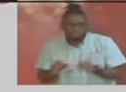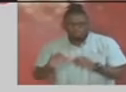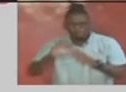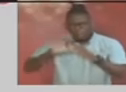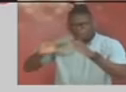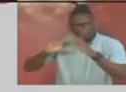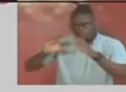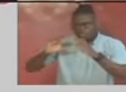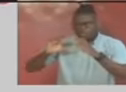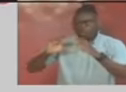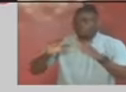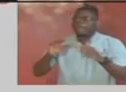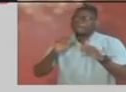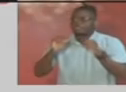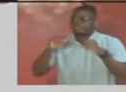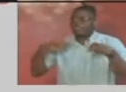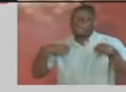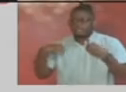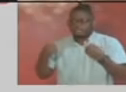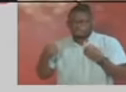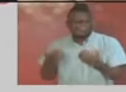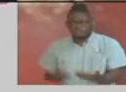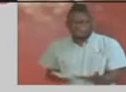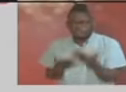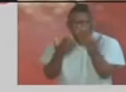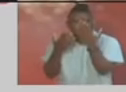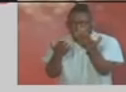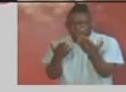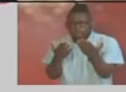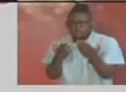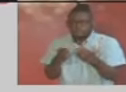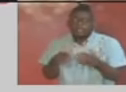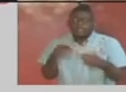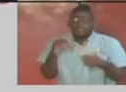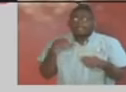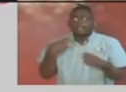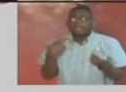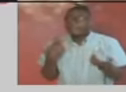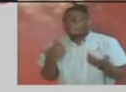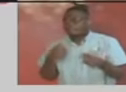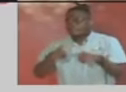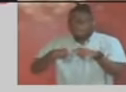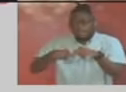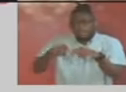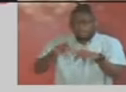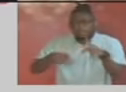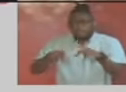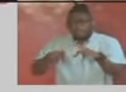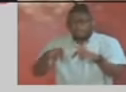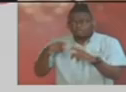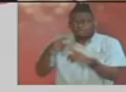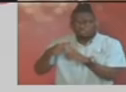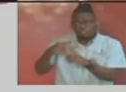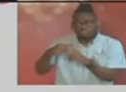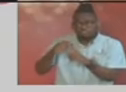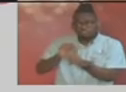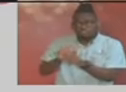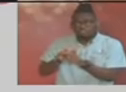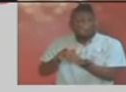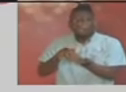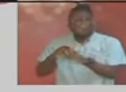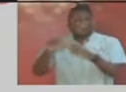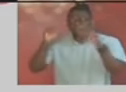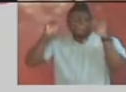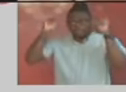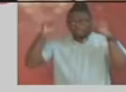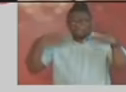based on the numbers, based on the occupancy, to the Honorable Prime Minister and the Honorable Minister of Health, and then ultimately the decisions